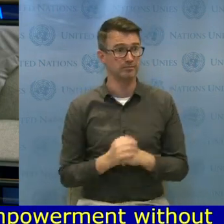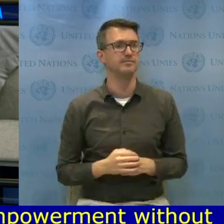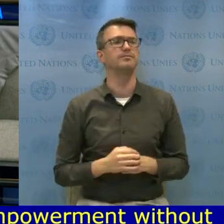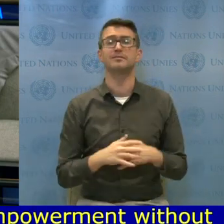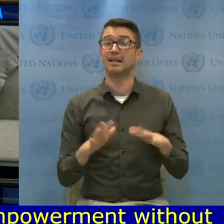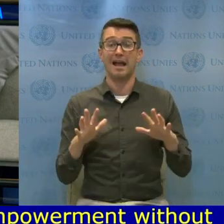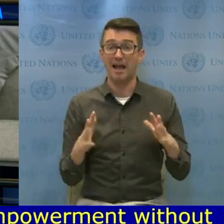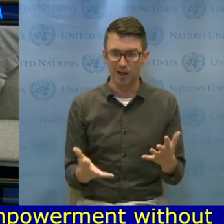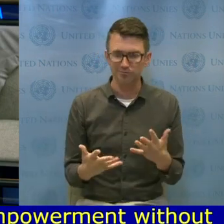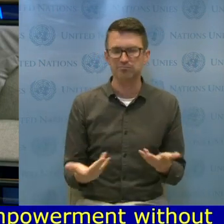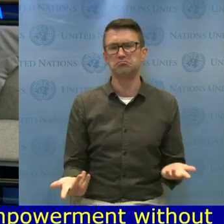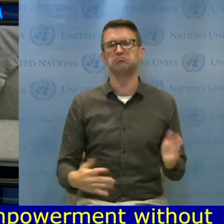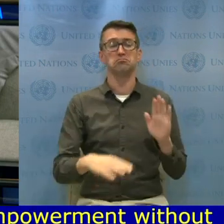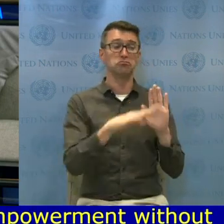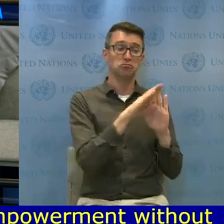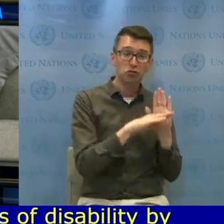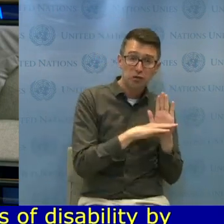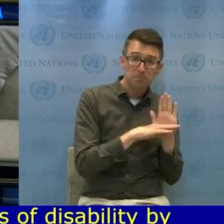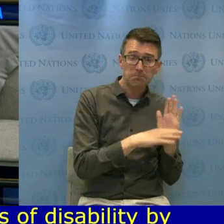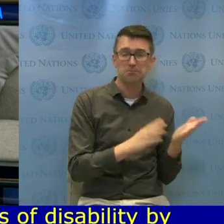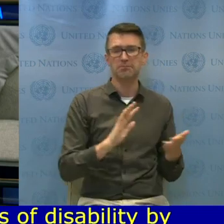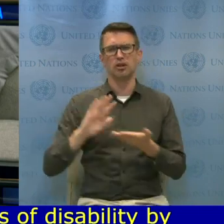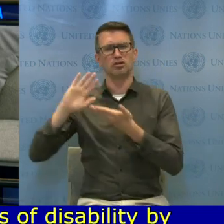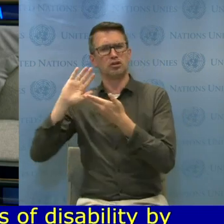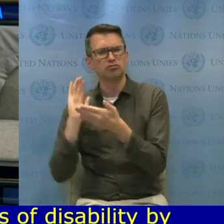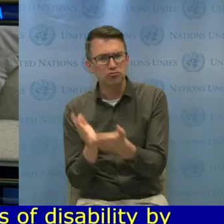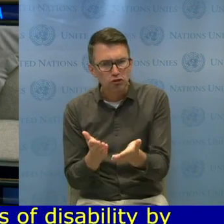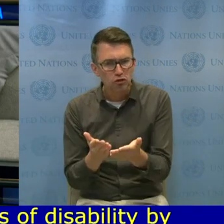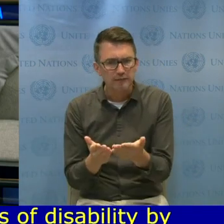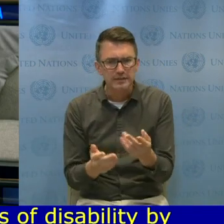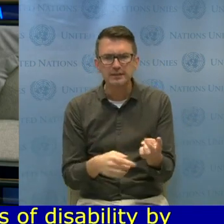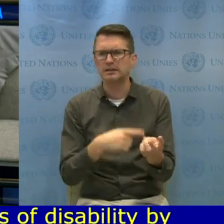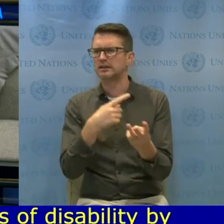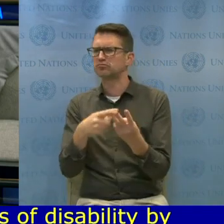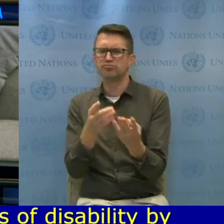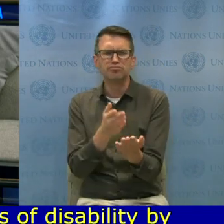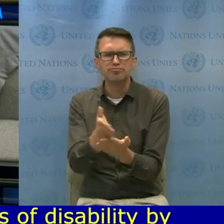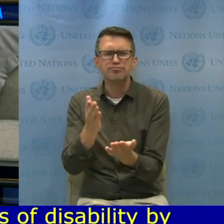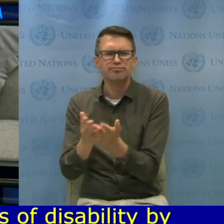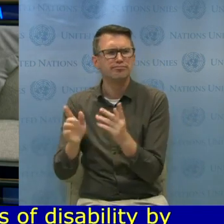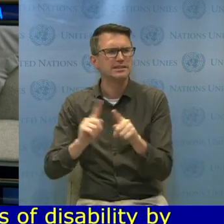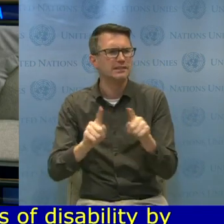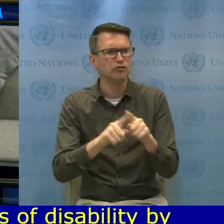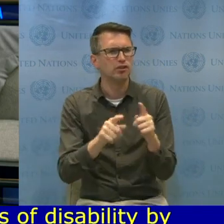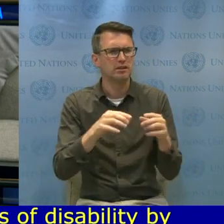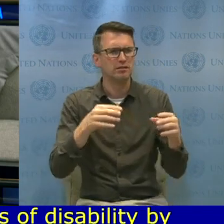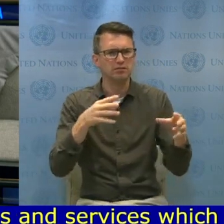of quality, specialization, gender, which are free or accessible.